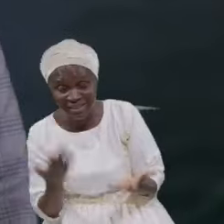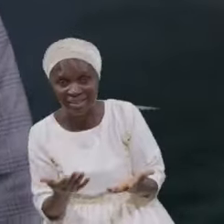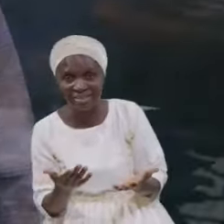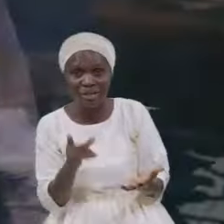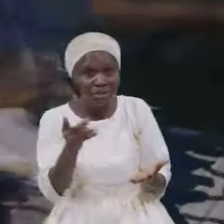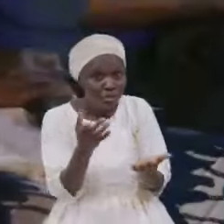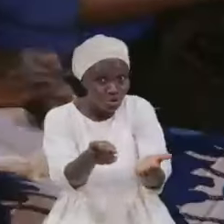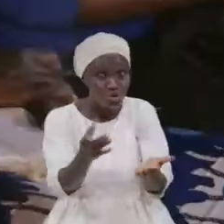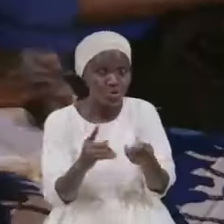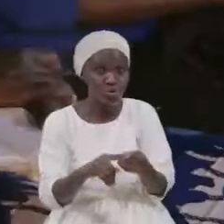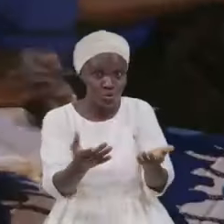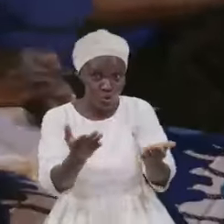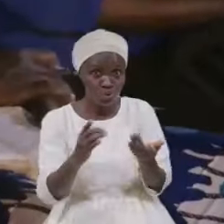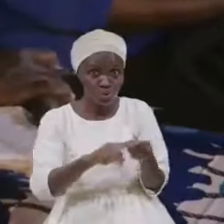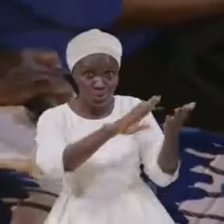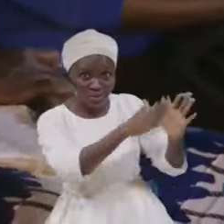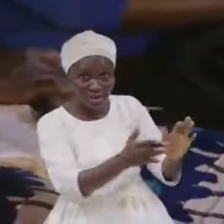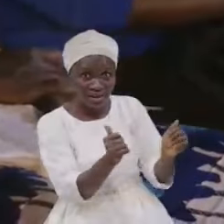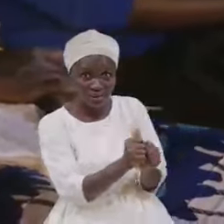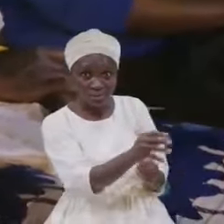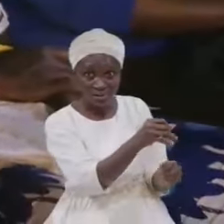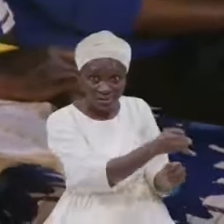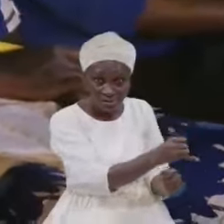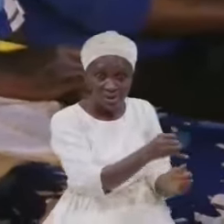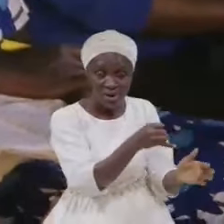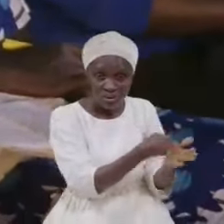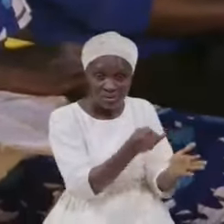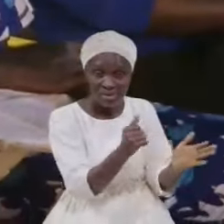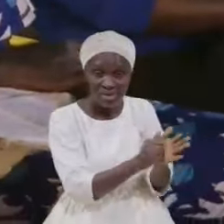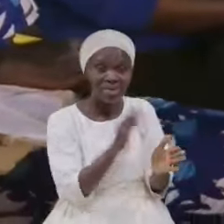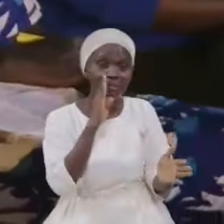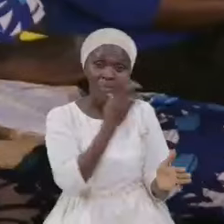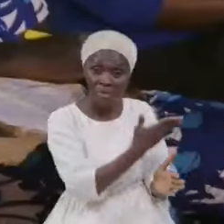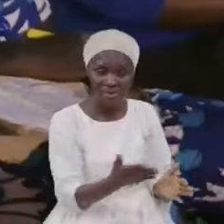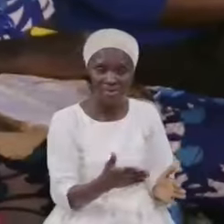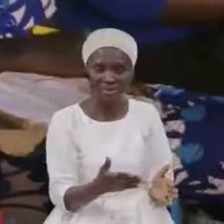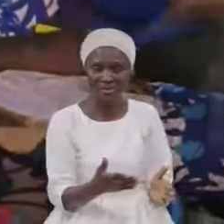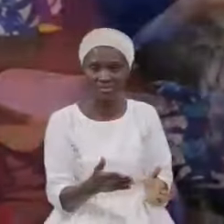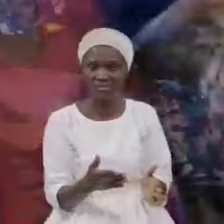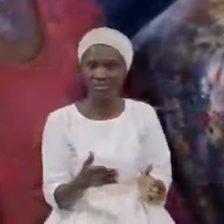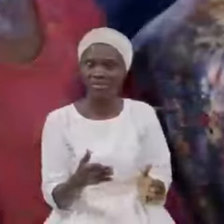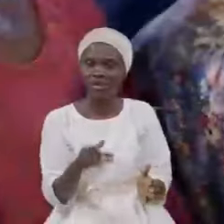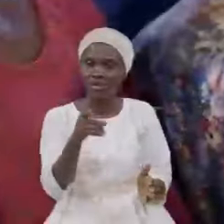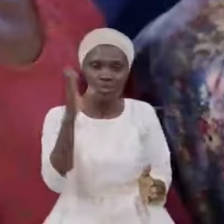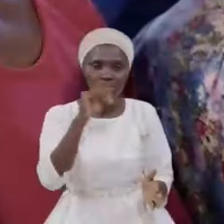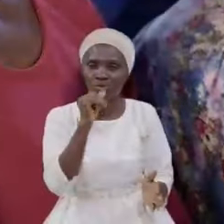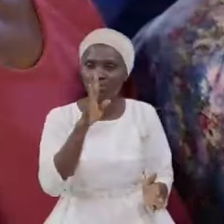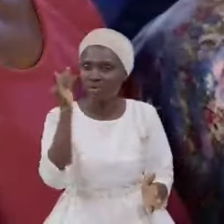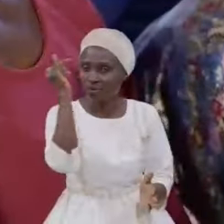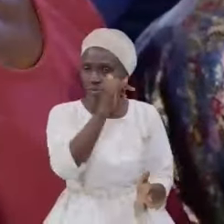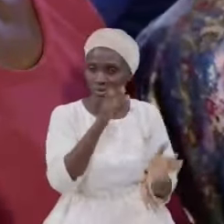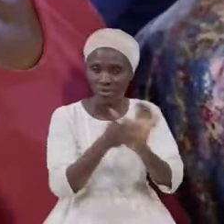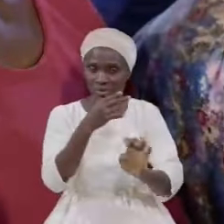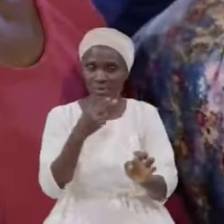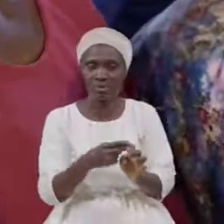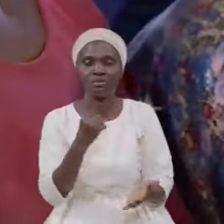man. You'll not be a foolish woman. You'll not be a foolish boy, a foolish girl,